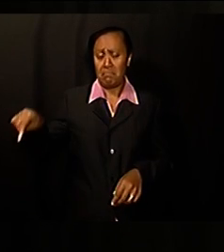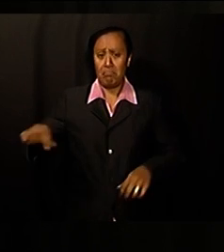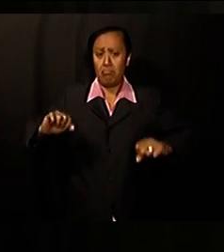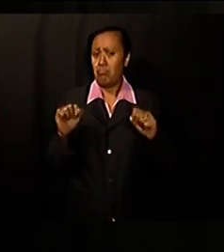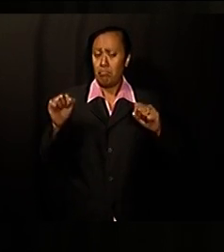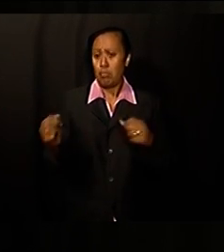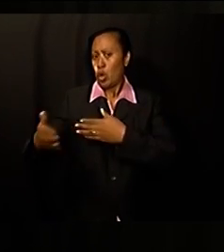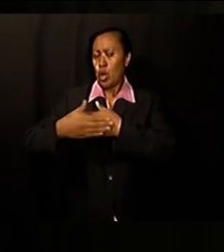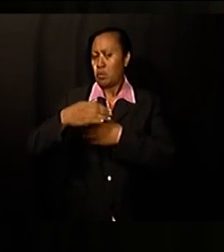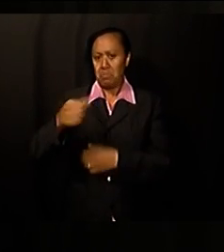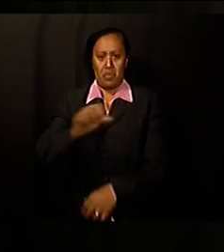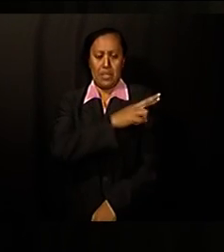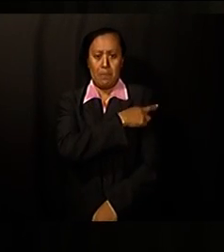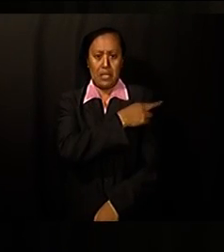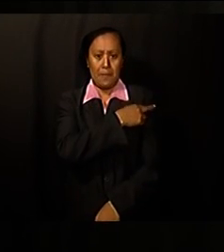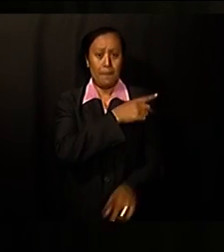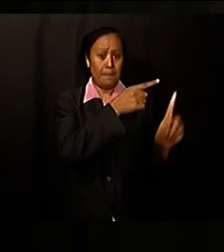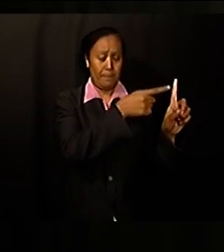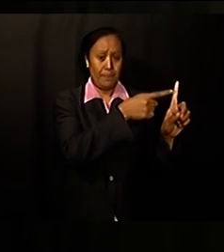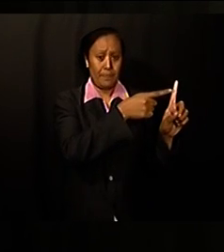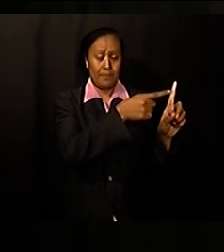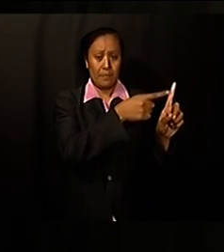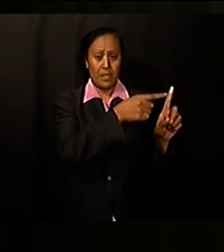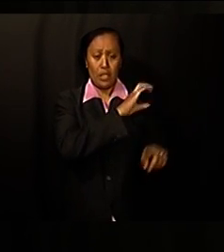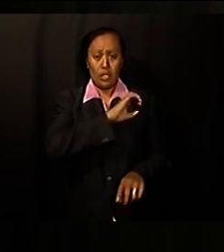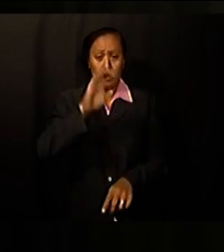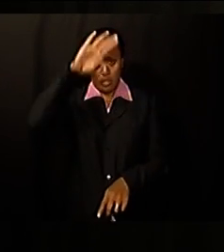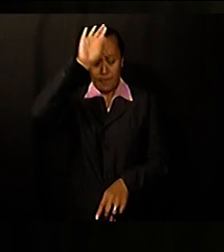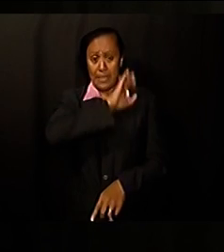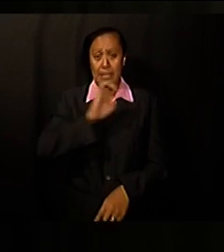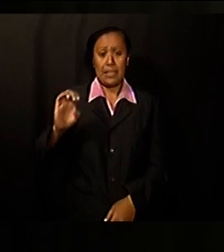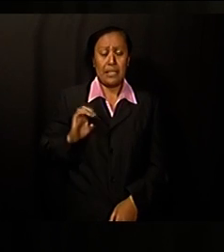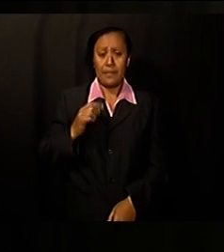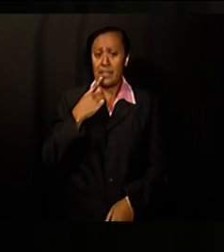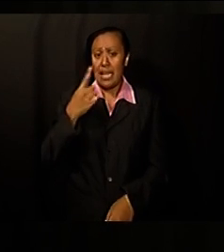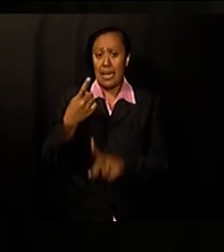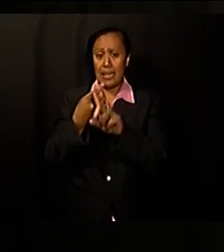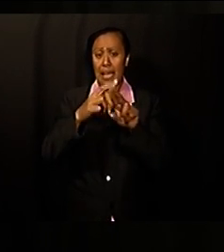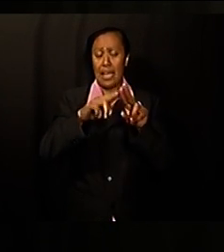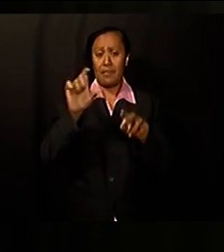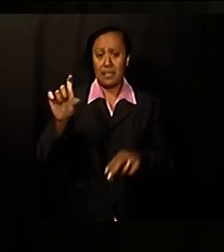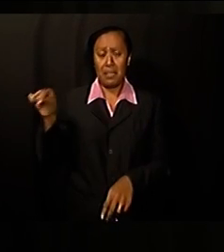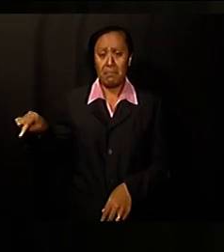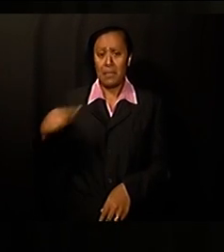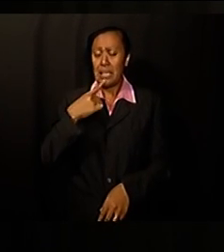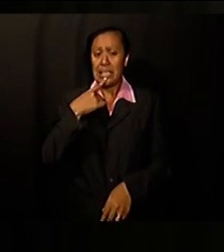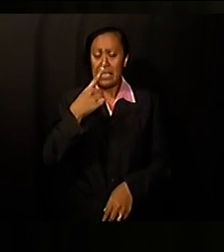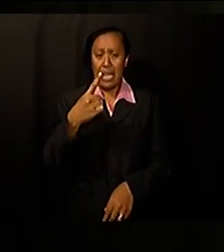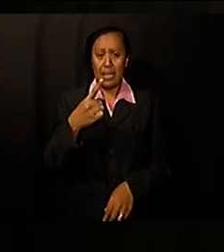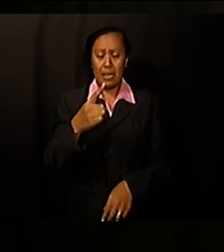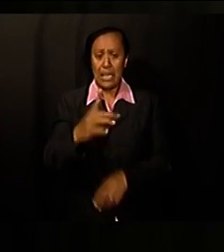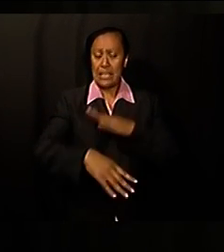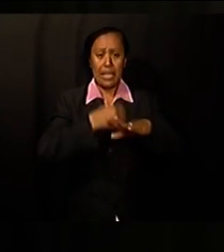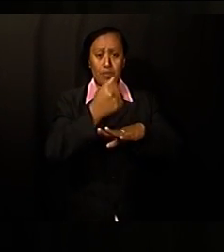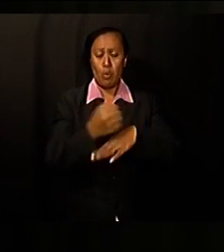Fiji. BAF Chief Executive Officer Elvis Silvestrini said claims by KFC franchise owners that the